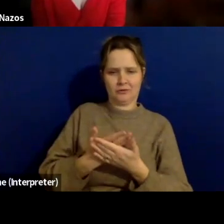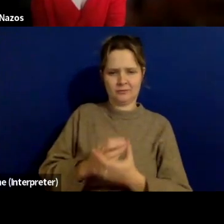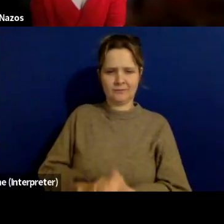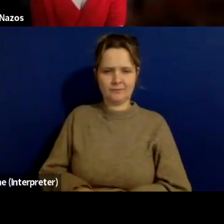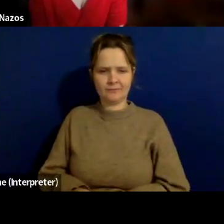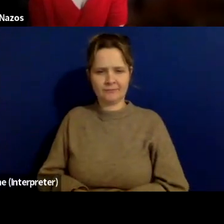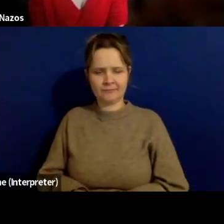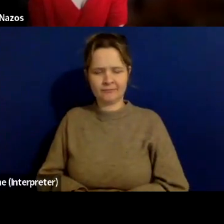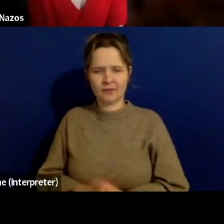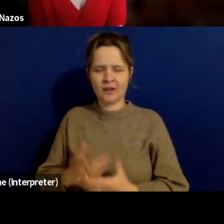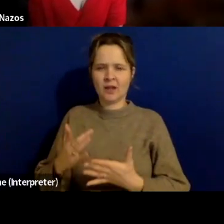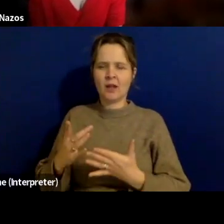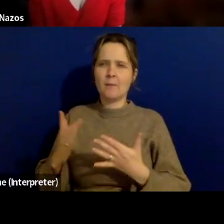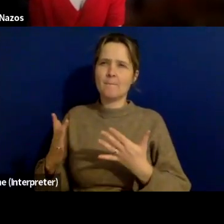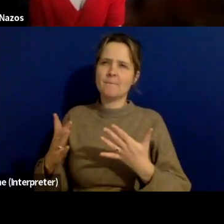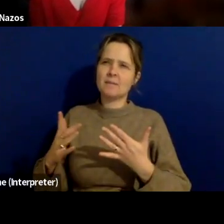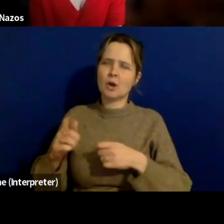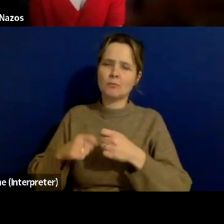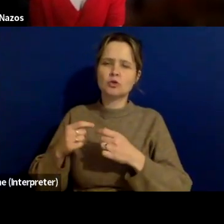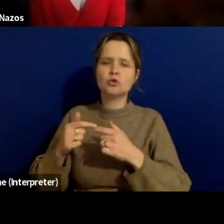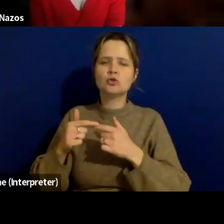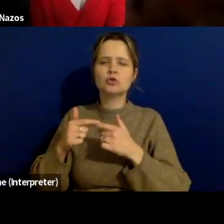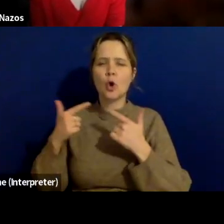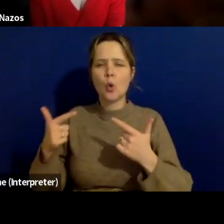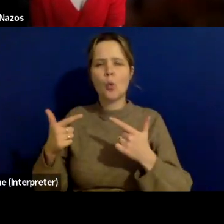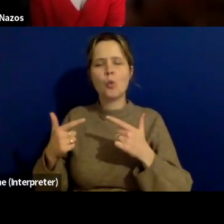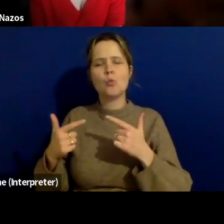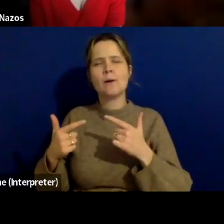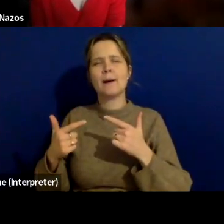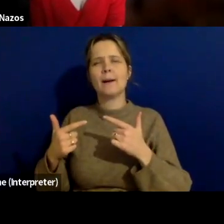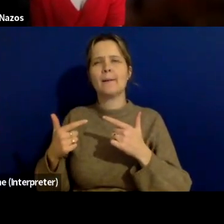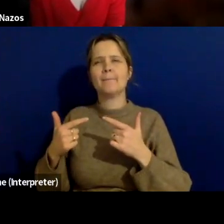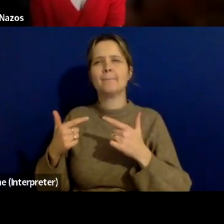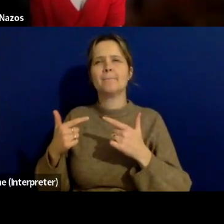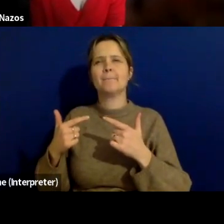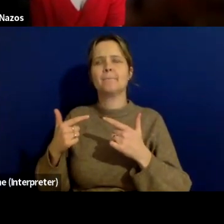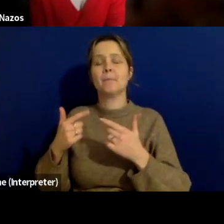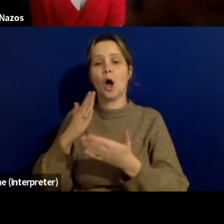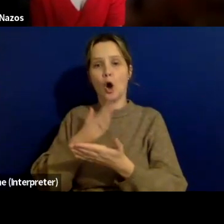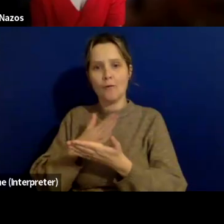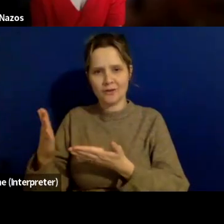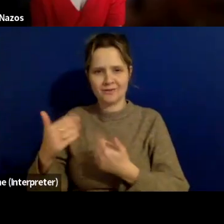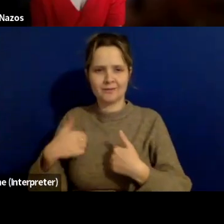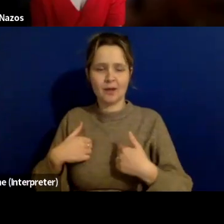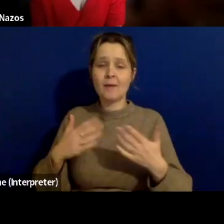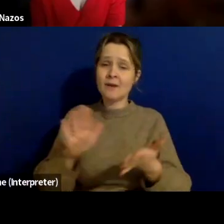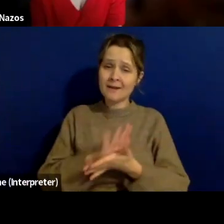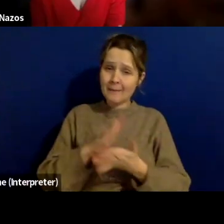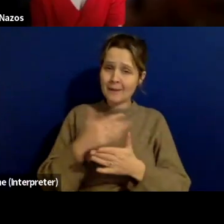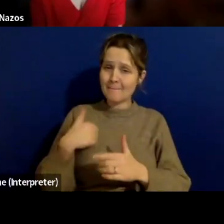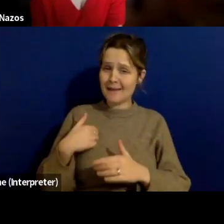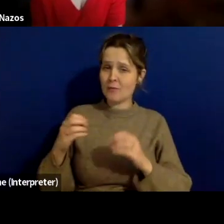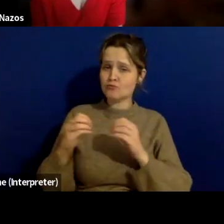becomes more and more apparent. And now I start thinking I'm very happy to work with